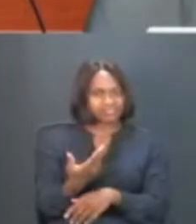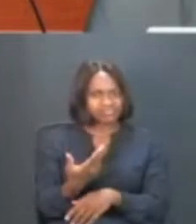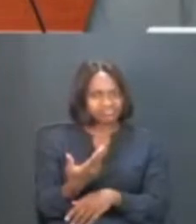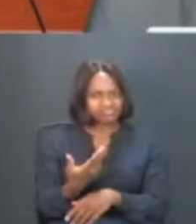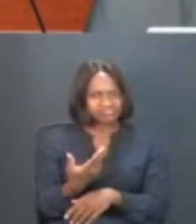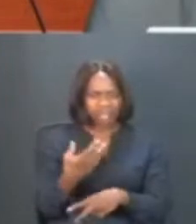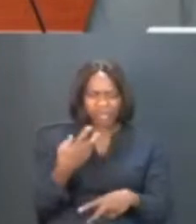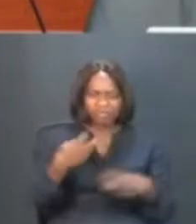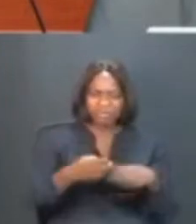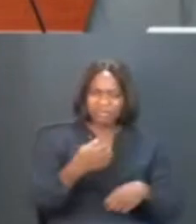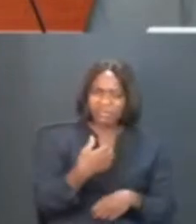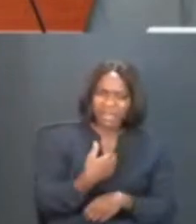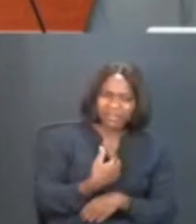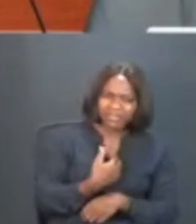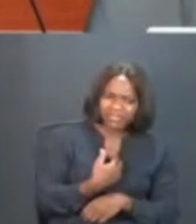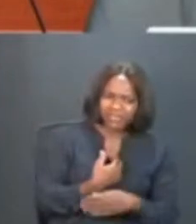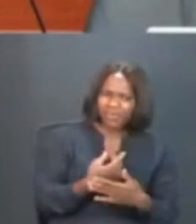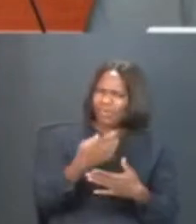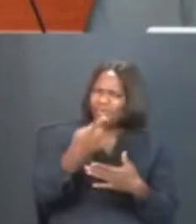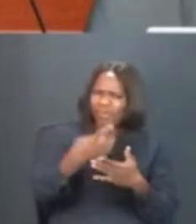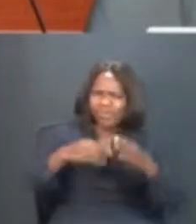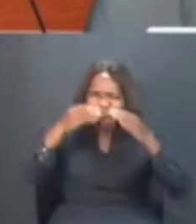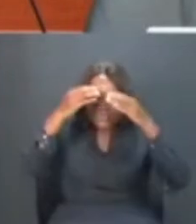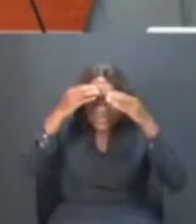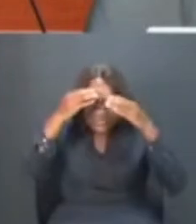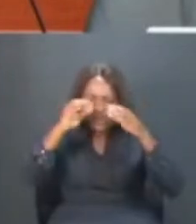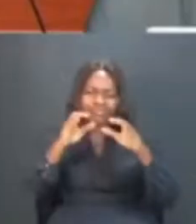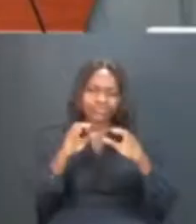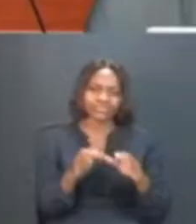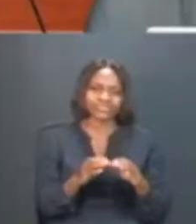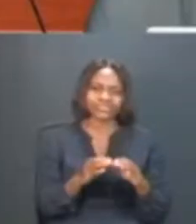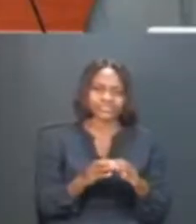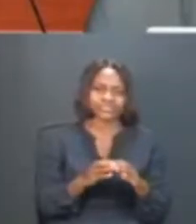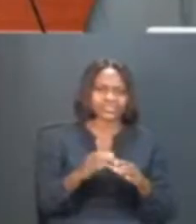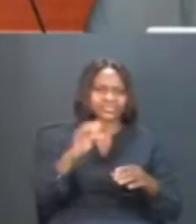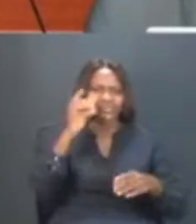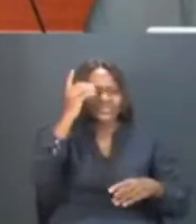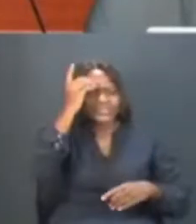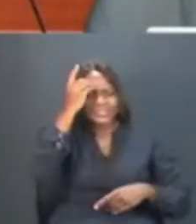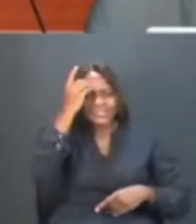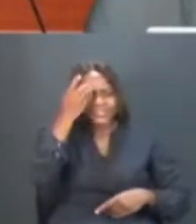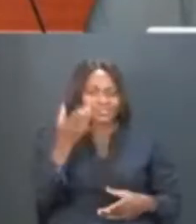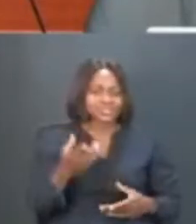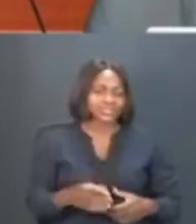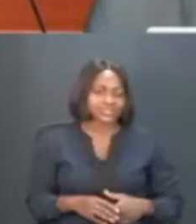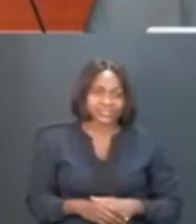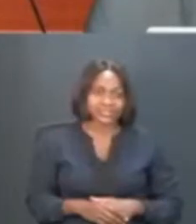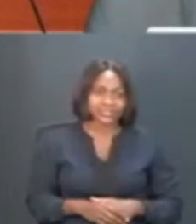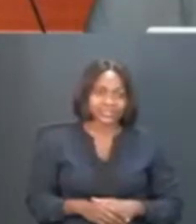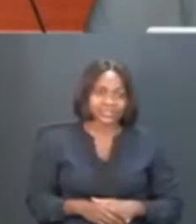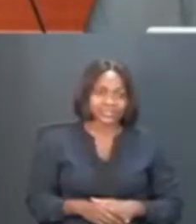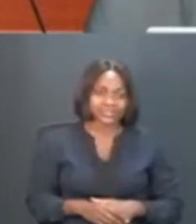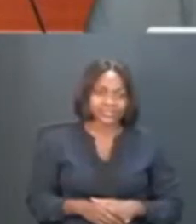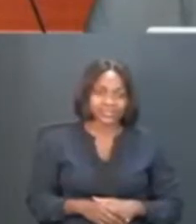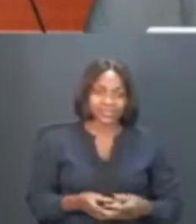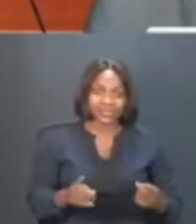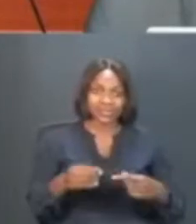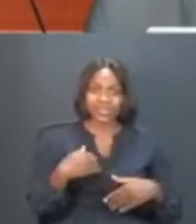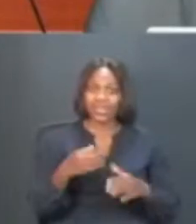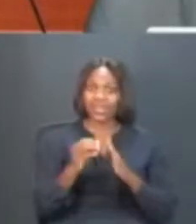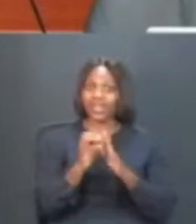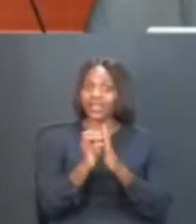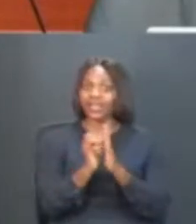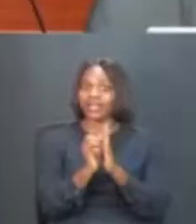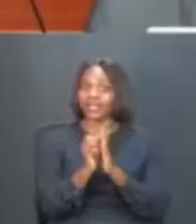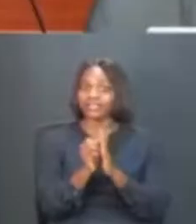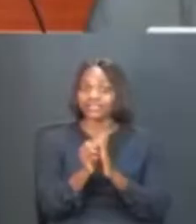environment? What is actually causing the disease? Well, Speaker, when cancer hits you,